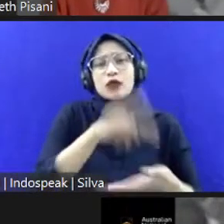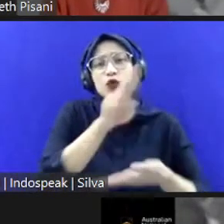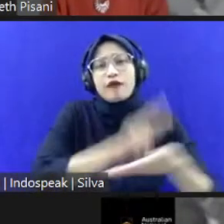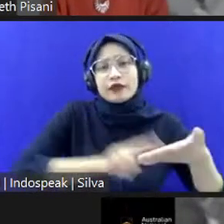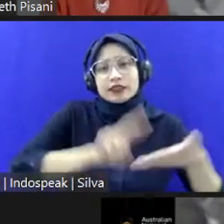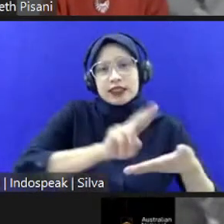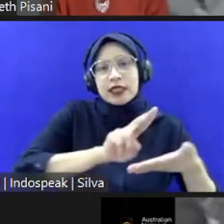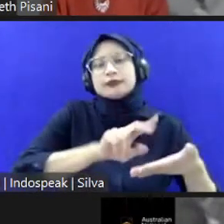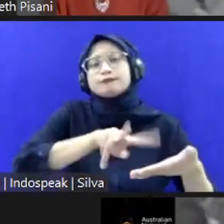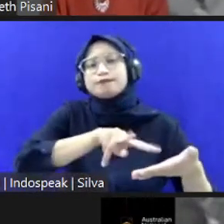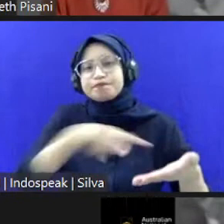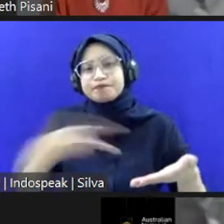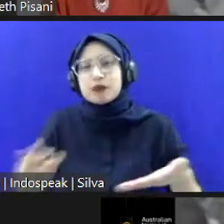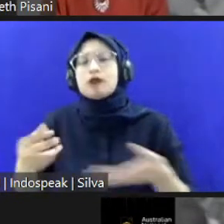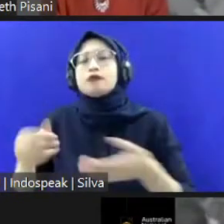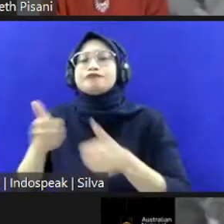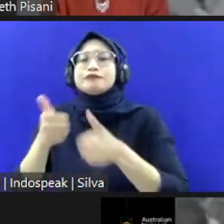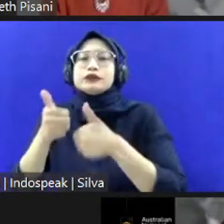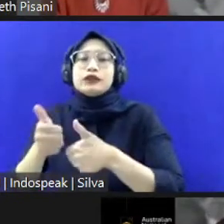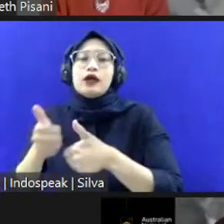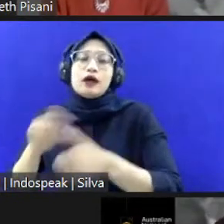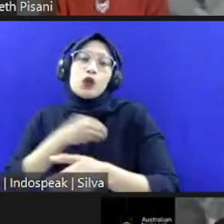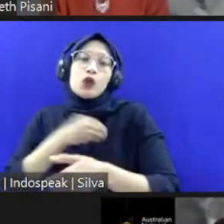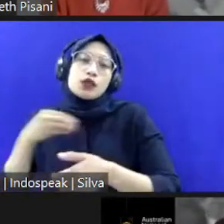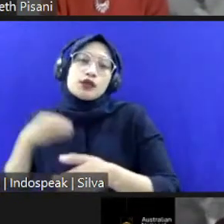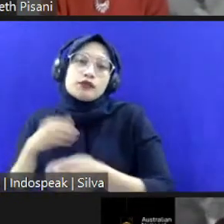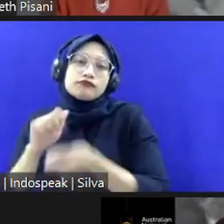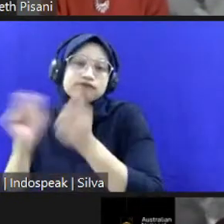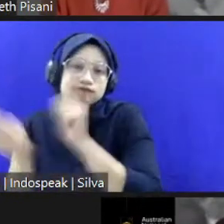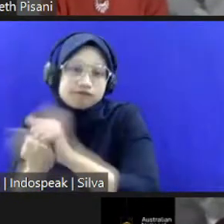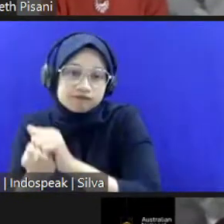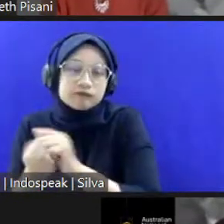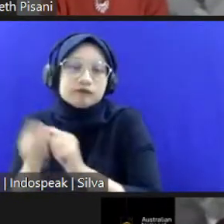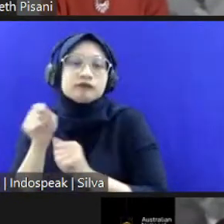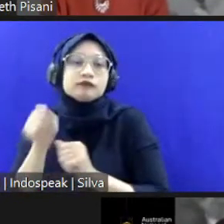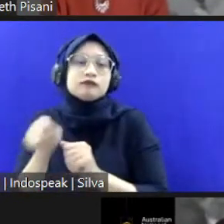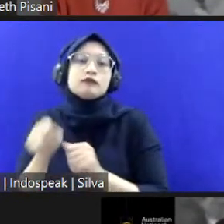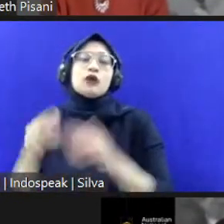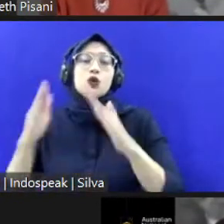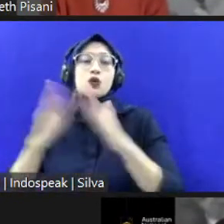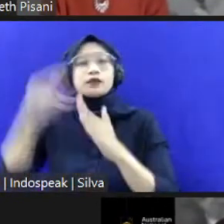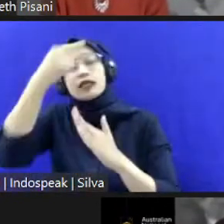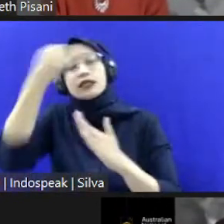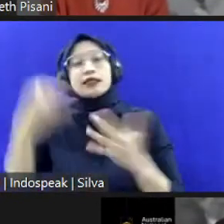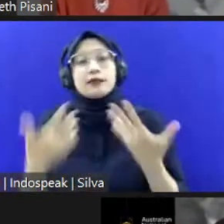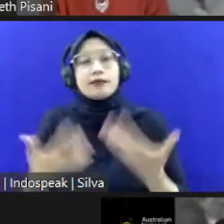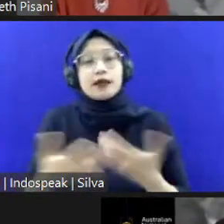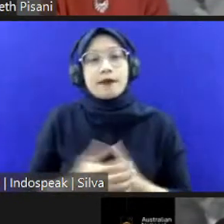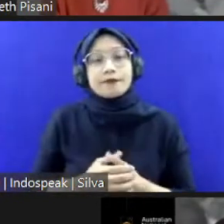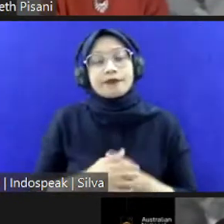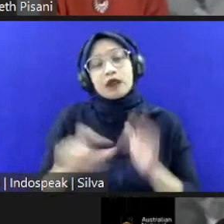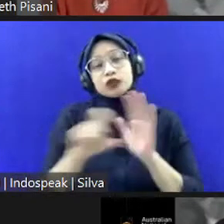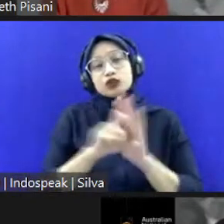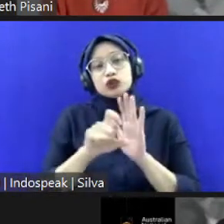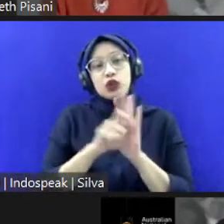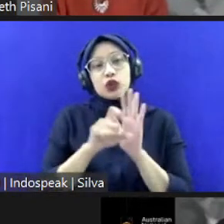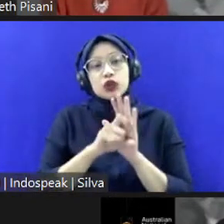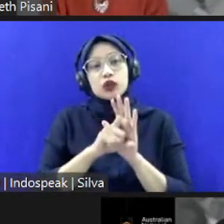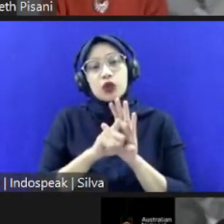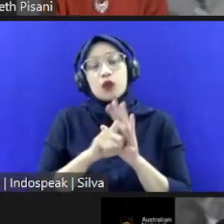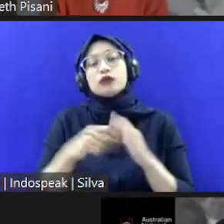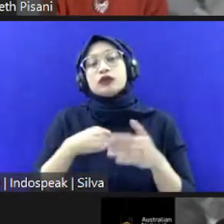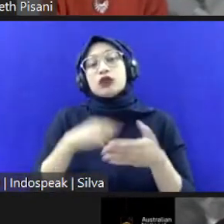mechanism of the education itself is not really clear. Just recently, for example, in our university